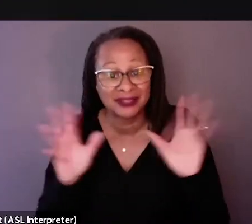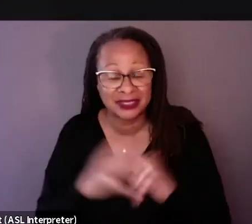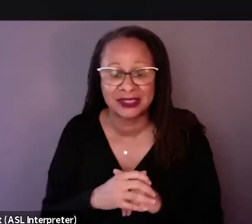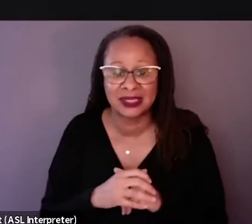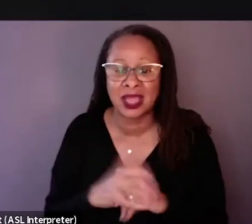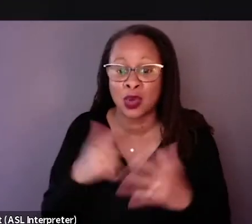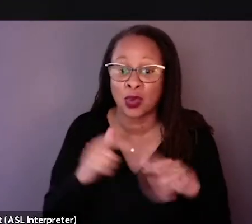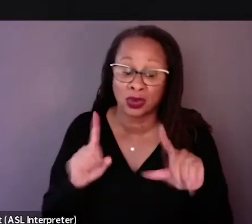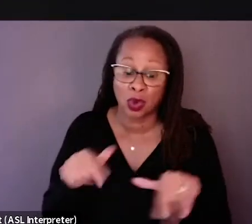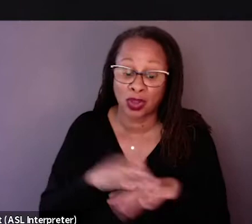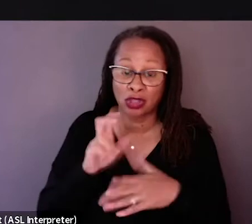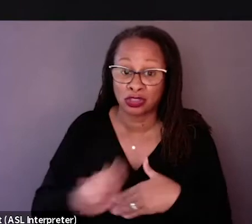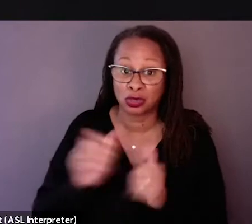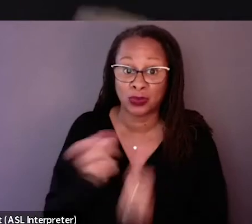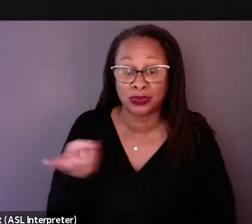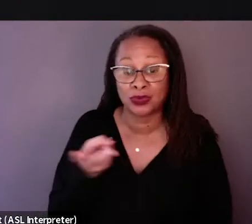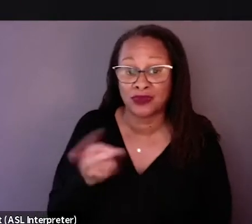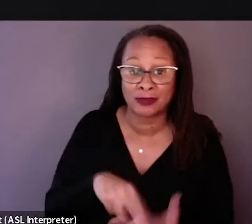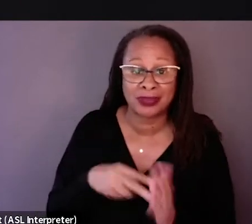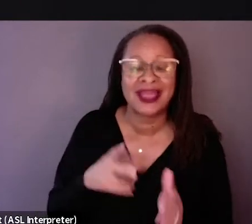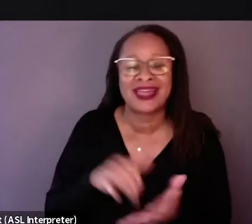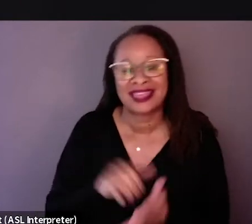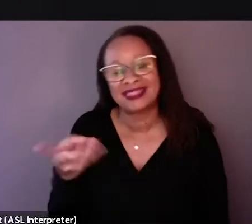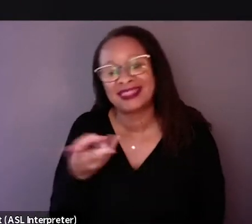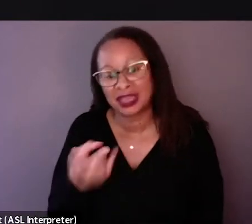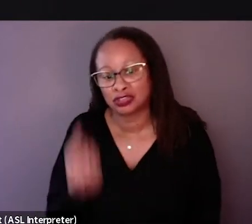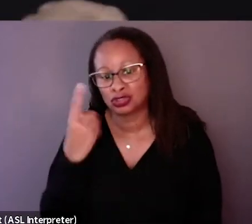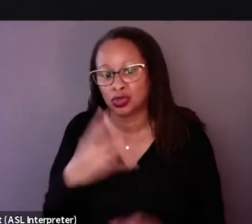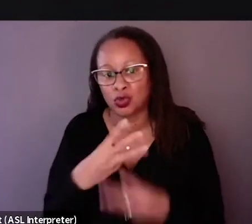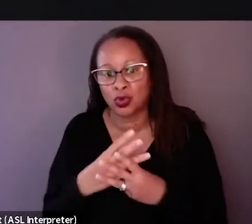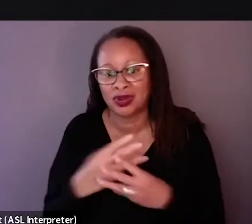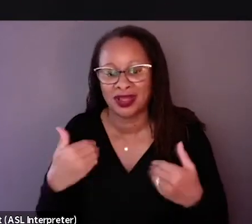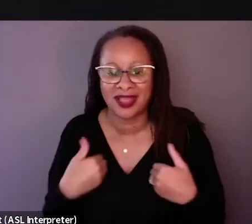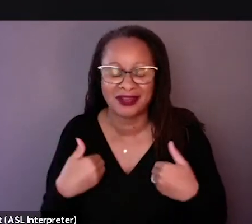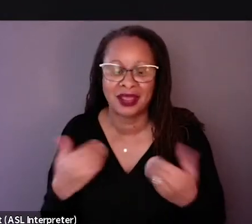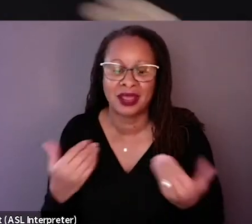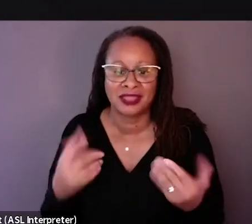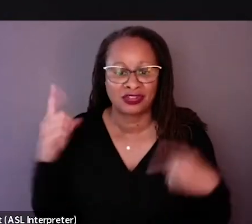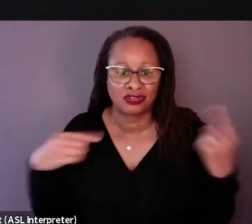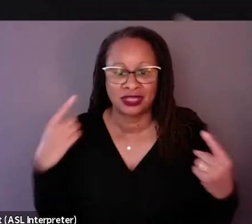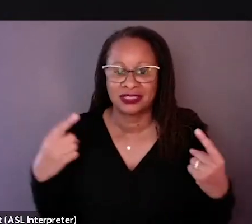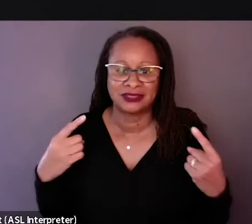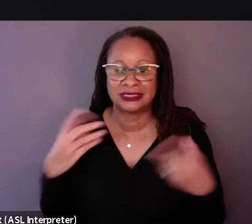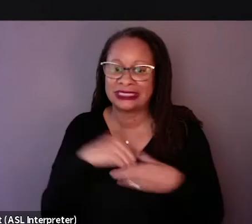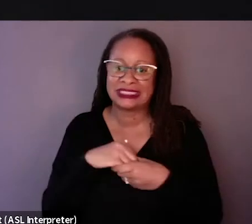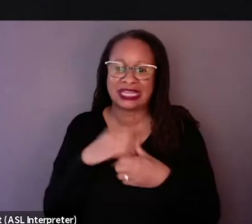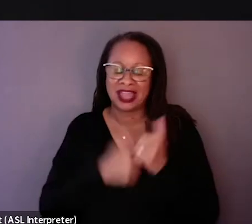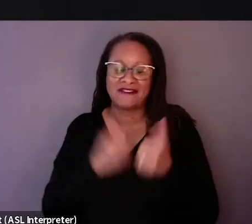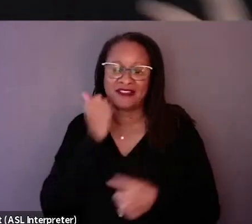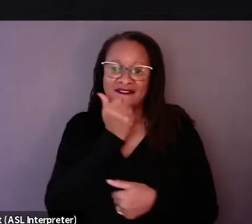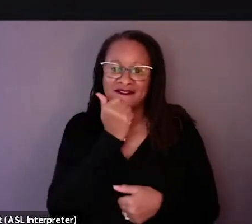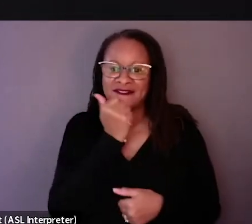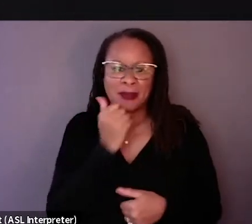journey with Maurice and Katia was that they understood that the world had the absurd inside of every fabric of it,